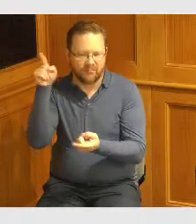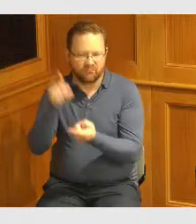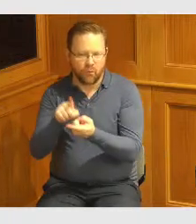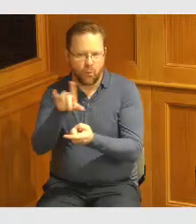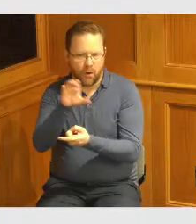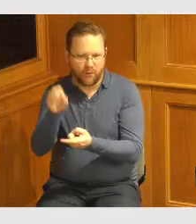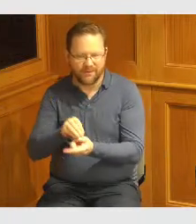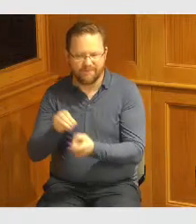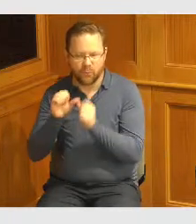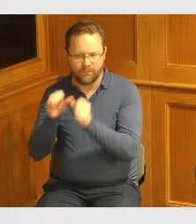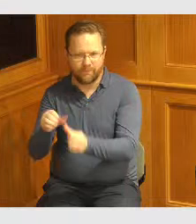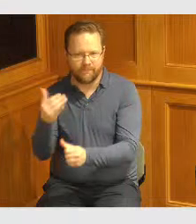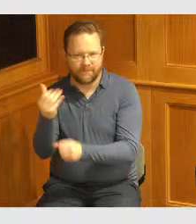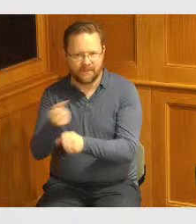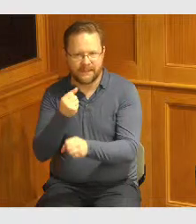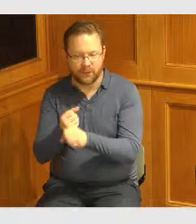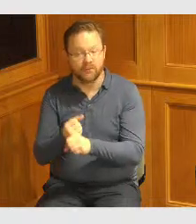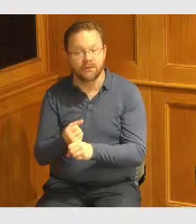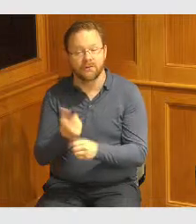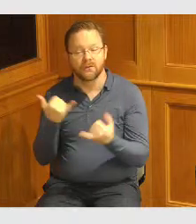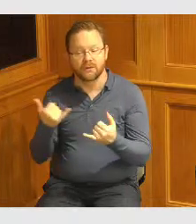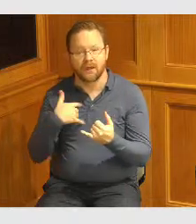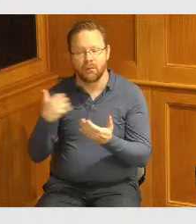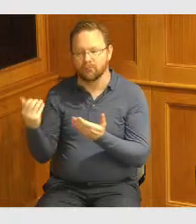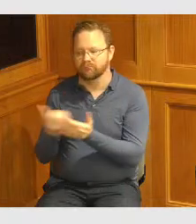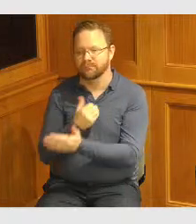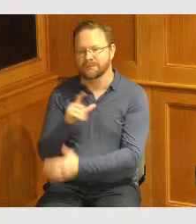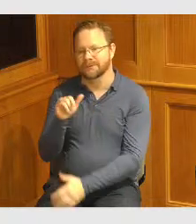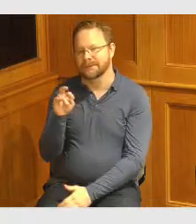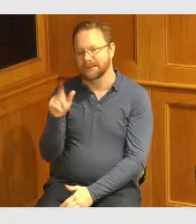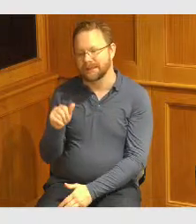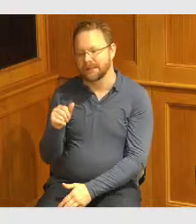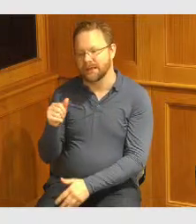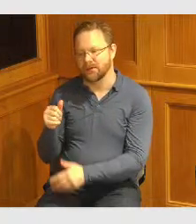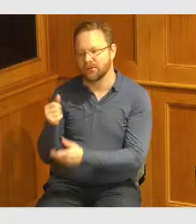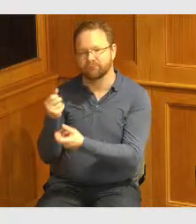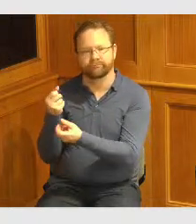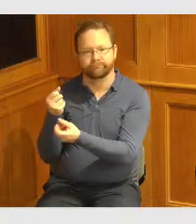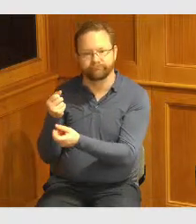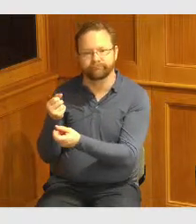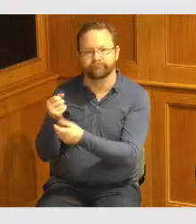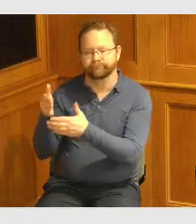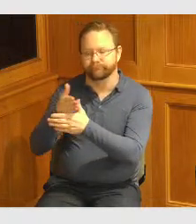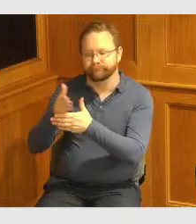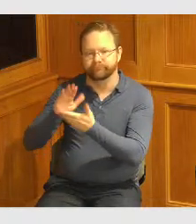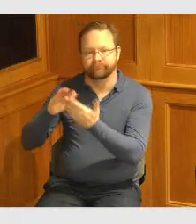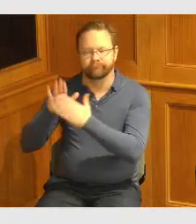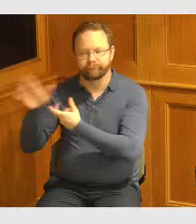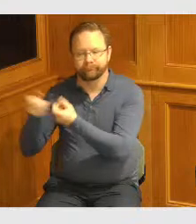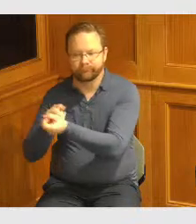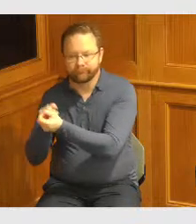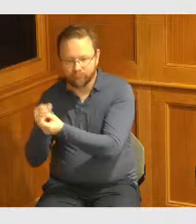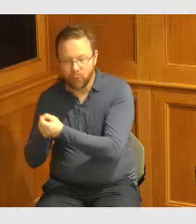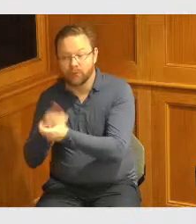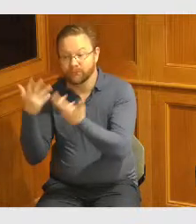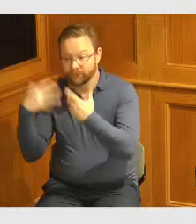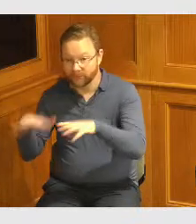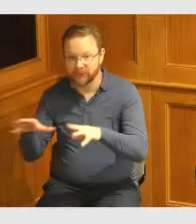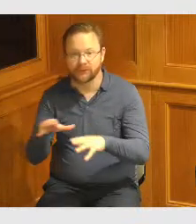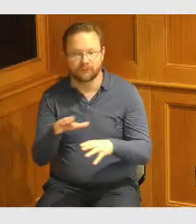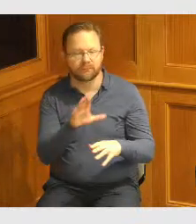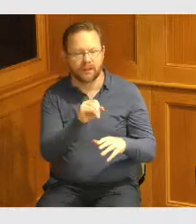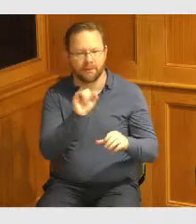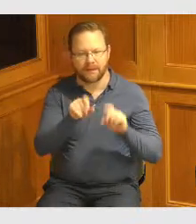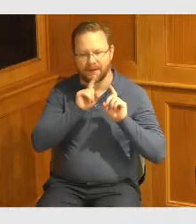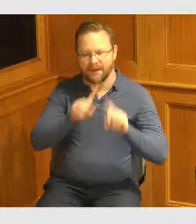And I want to allow Ms. Fitzgerald to get up and show the support of the City of Reading, and then we will allow the company to answer your questions.